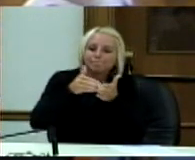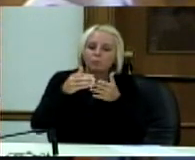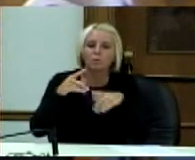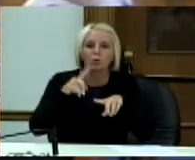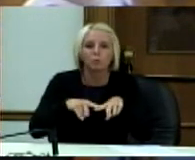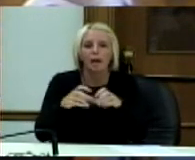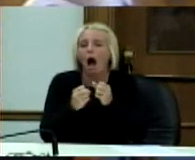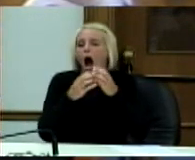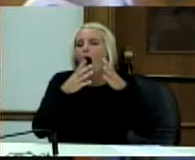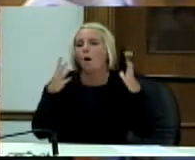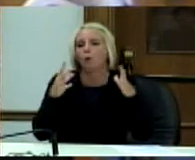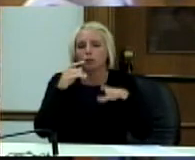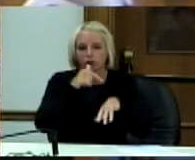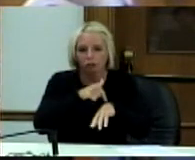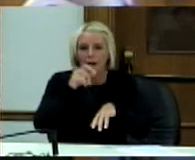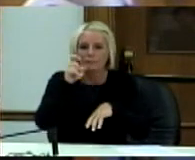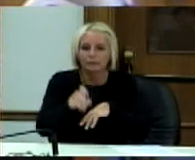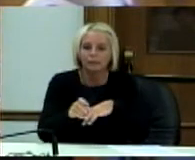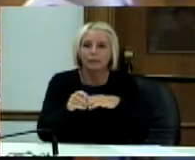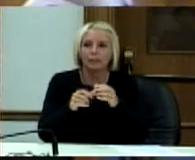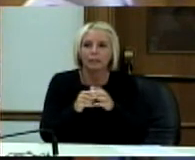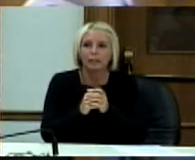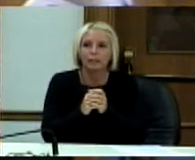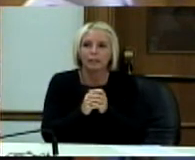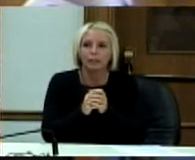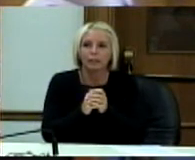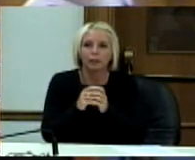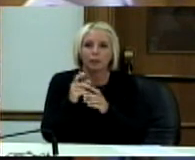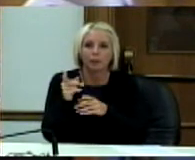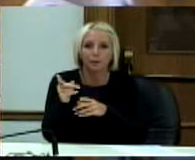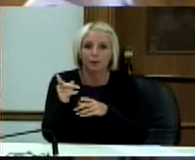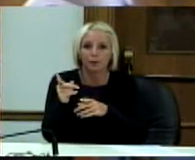determined how much time they would need to